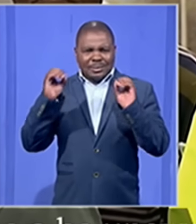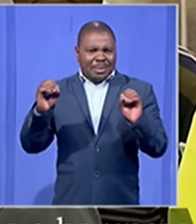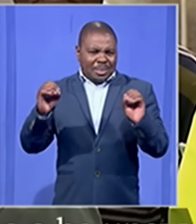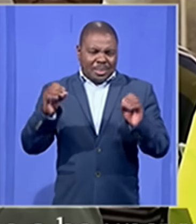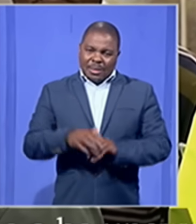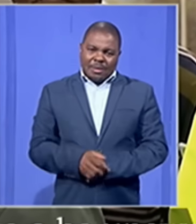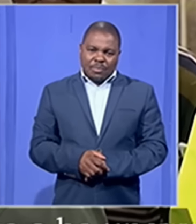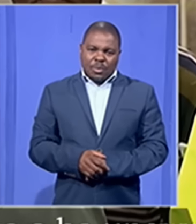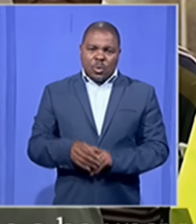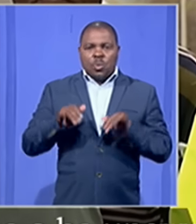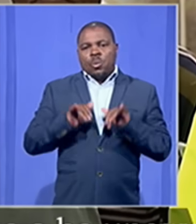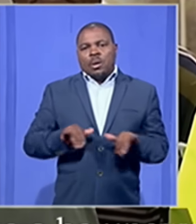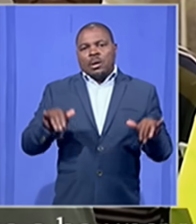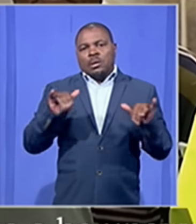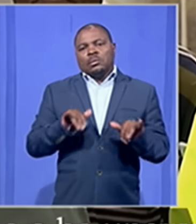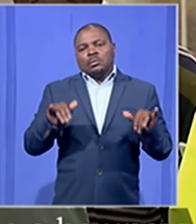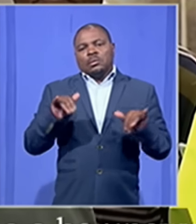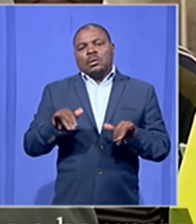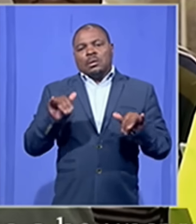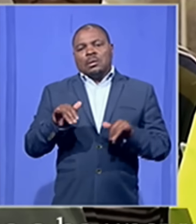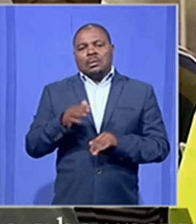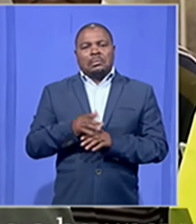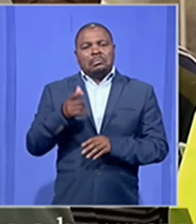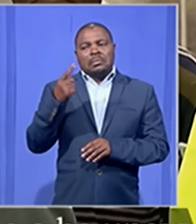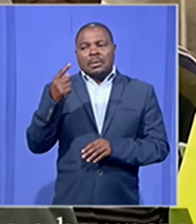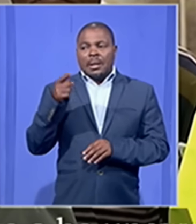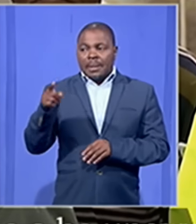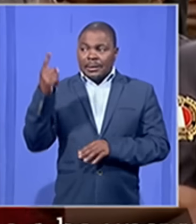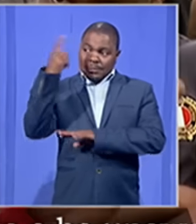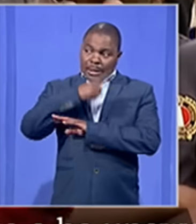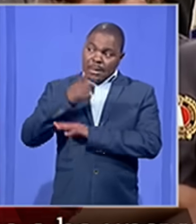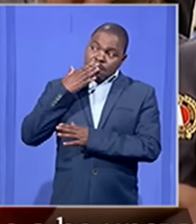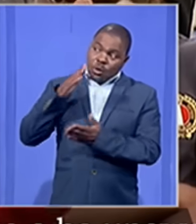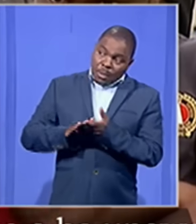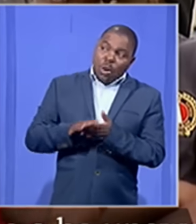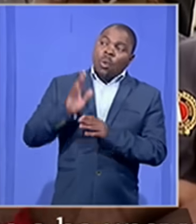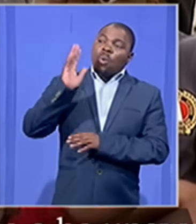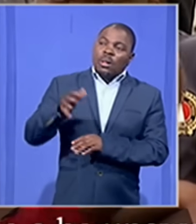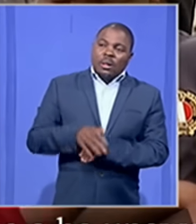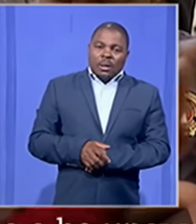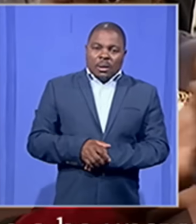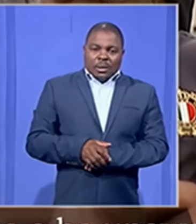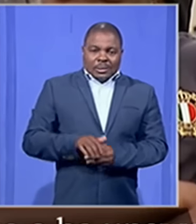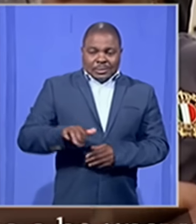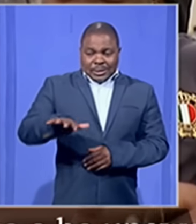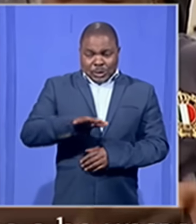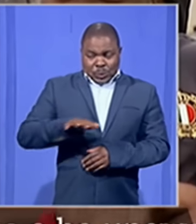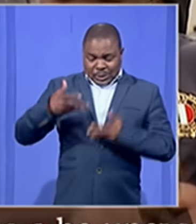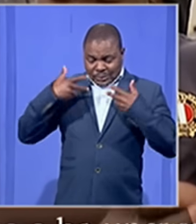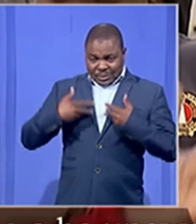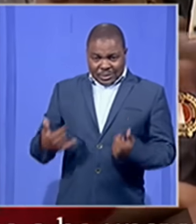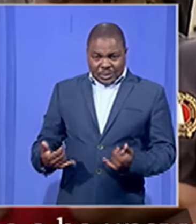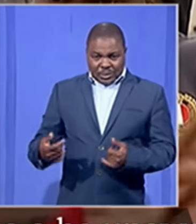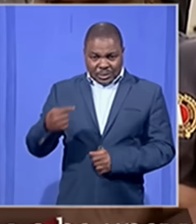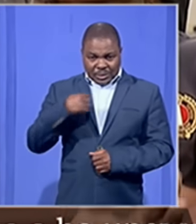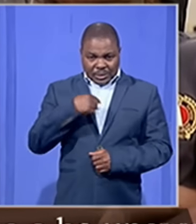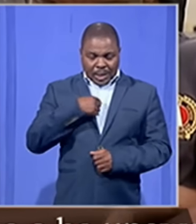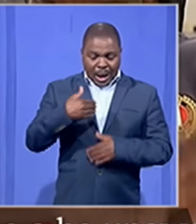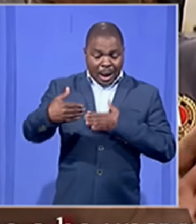emetse gore letsatsi le o le solofeditseng le goroga a ke le mala situation e ke ikrile ke le mo yona nako ile ke fetse gore ke le